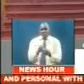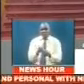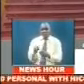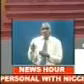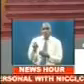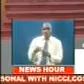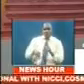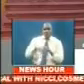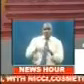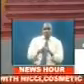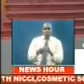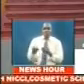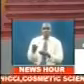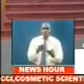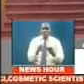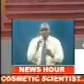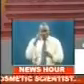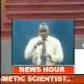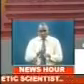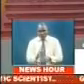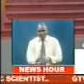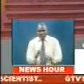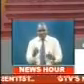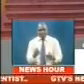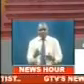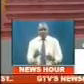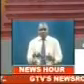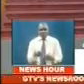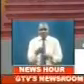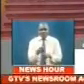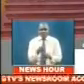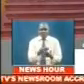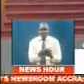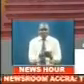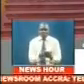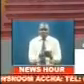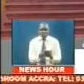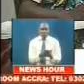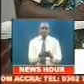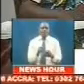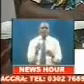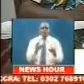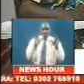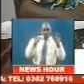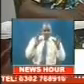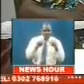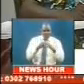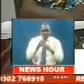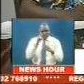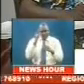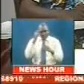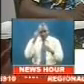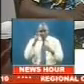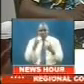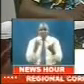300 basis points as a risk element. Now that we've gone to a fund, that may not be there. So you make some savings out of that if you go out there to